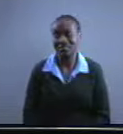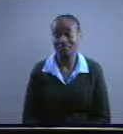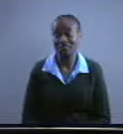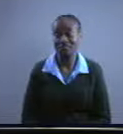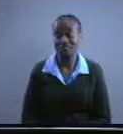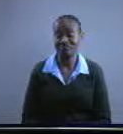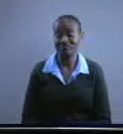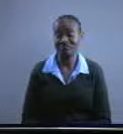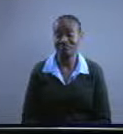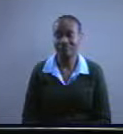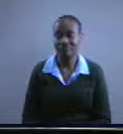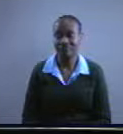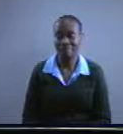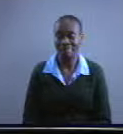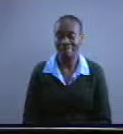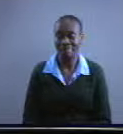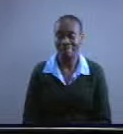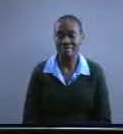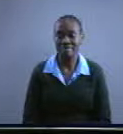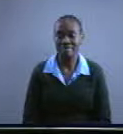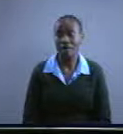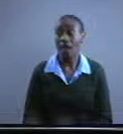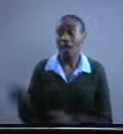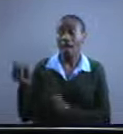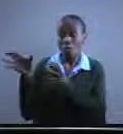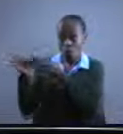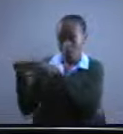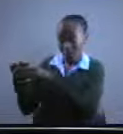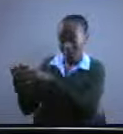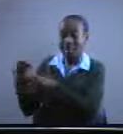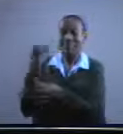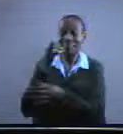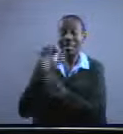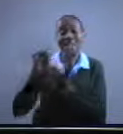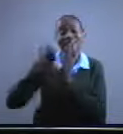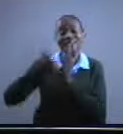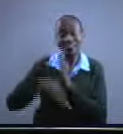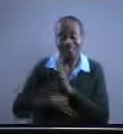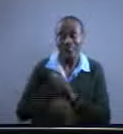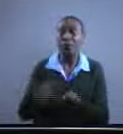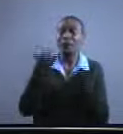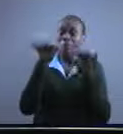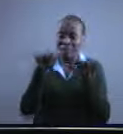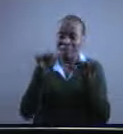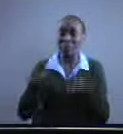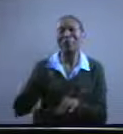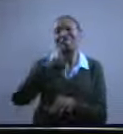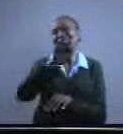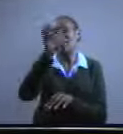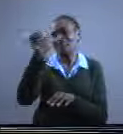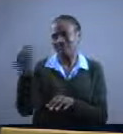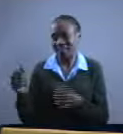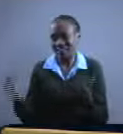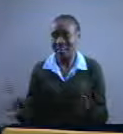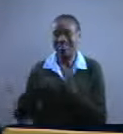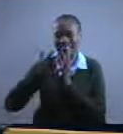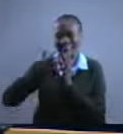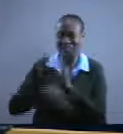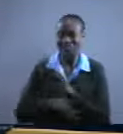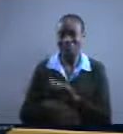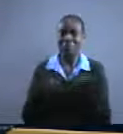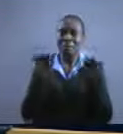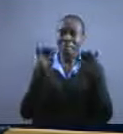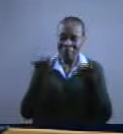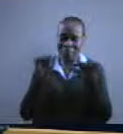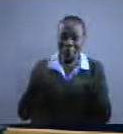Honourable Minister. They call themselves Disabled People South Africa. Disabled People